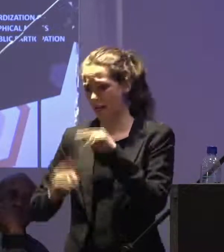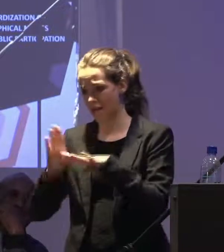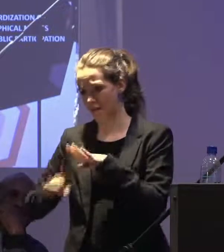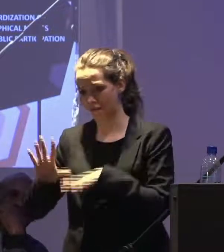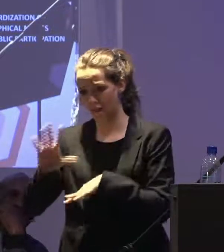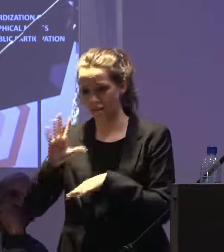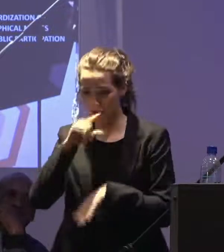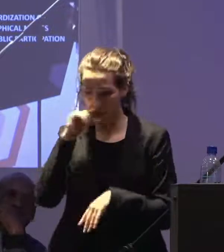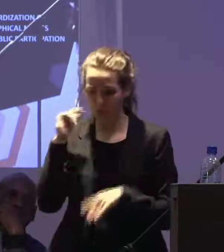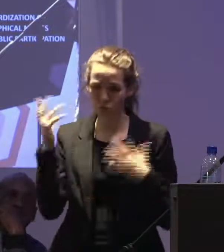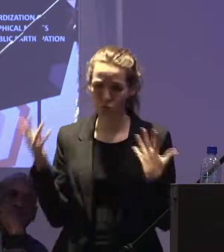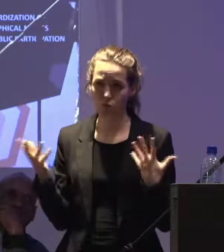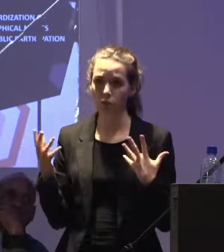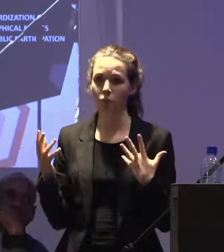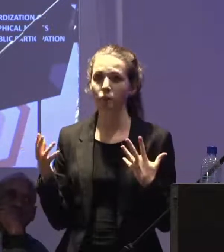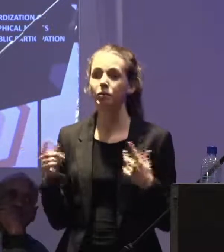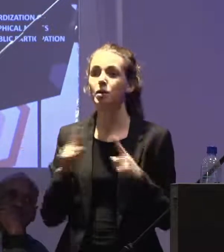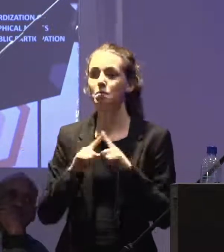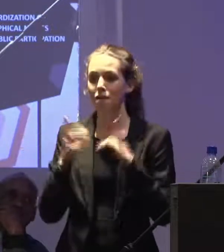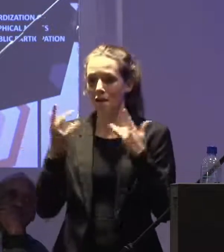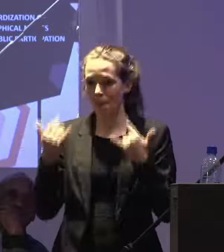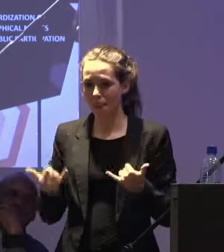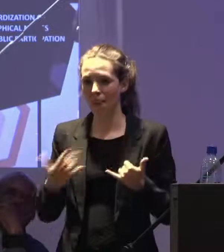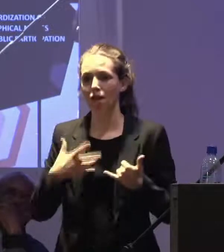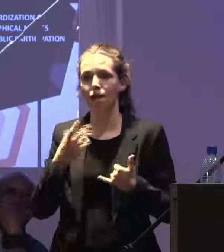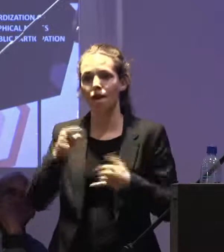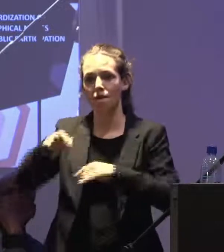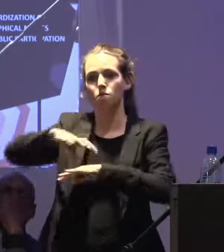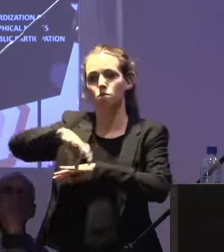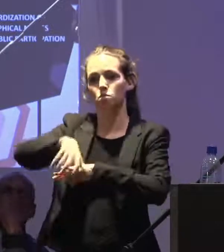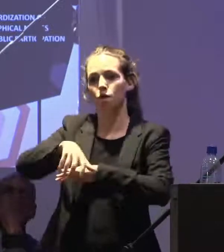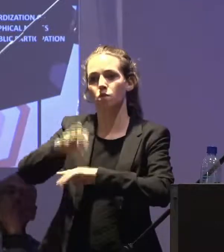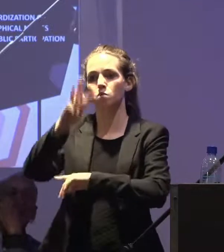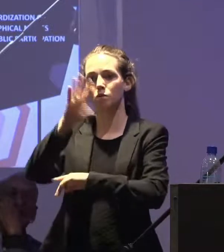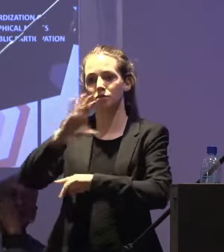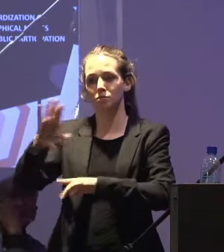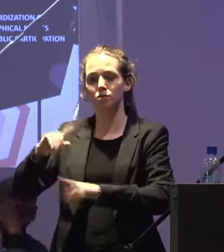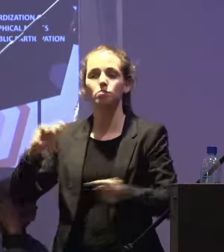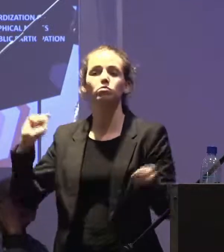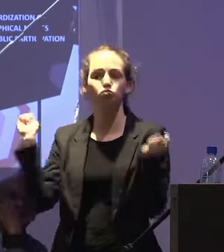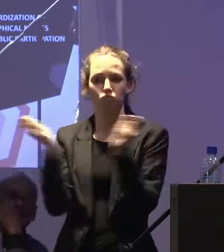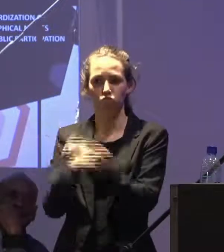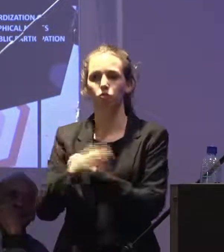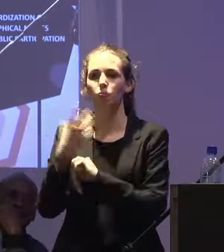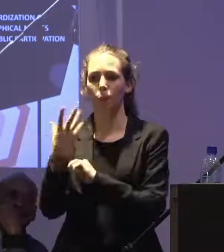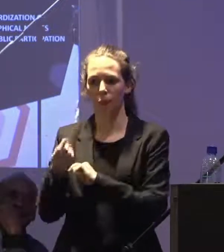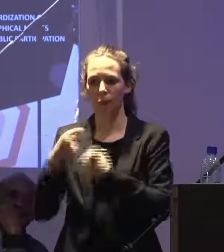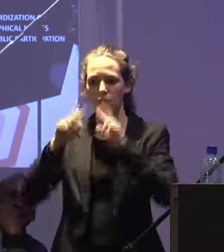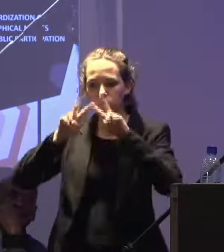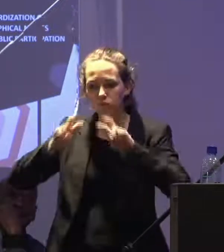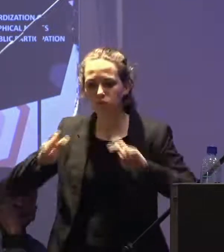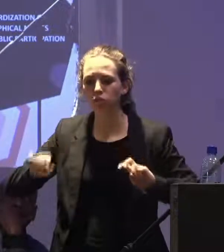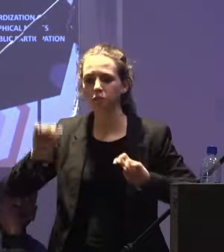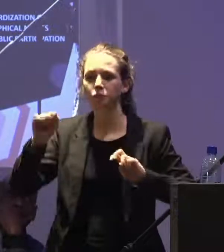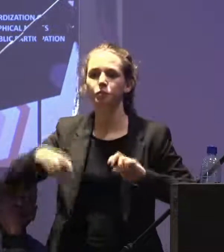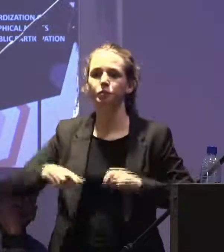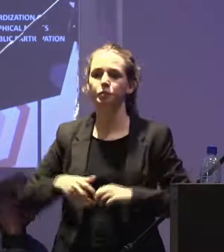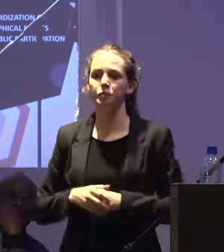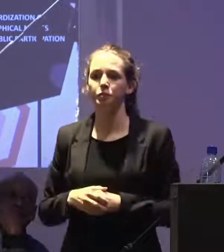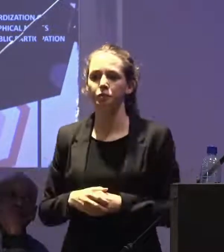so much call for transformation in this province that we need to look into. And it is